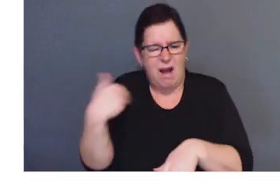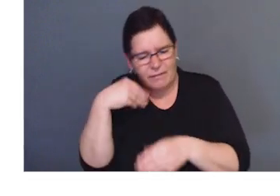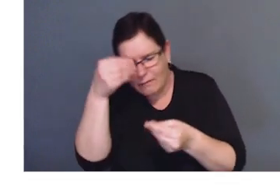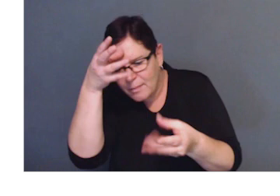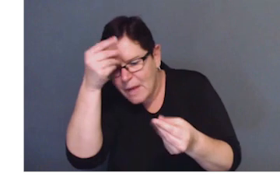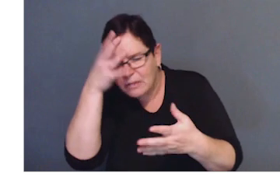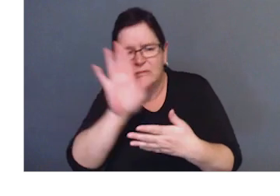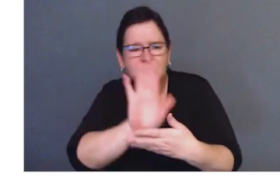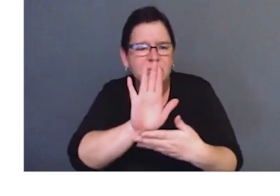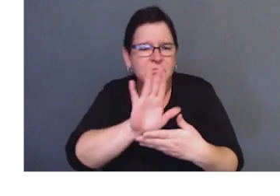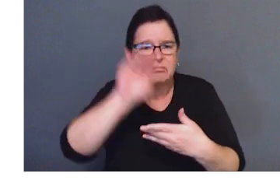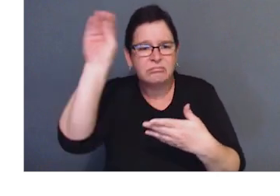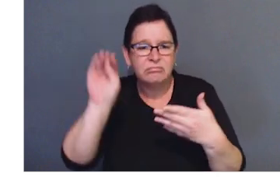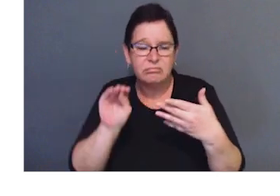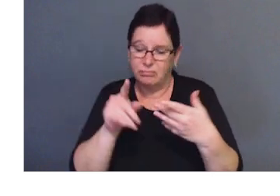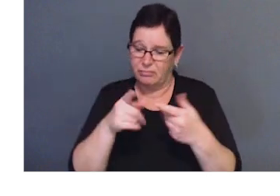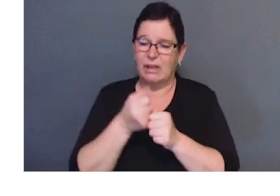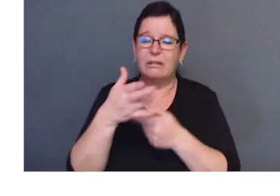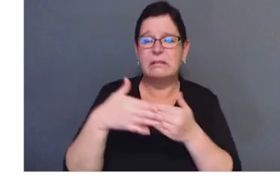prevent mistakes.